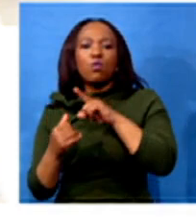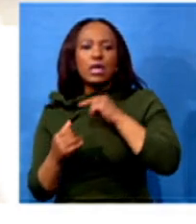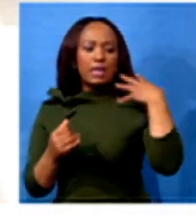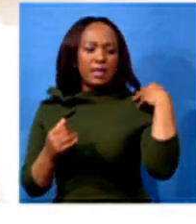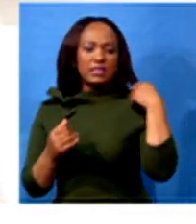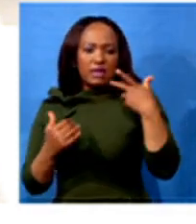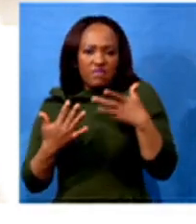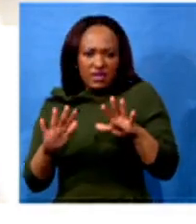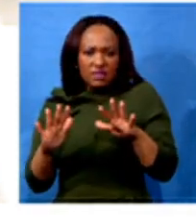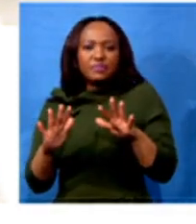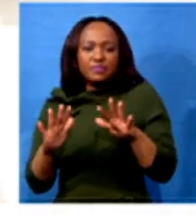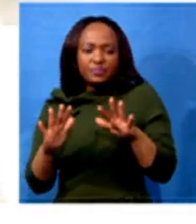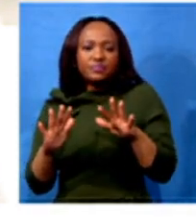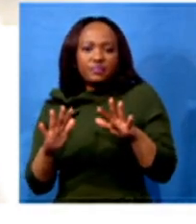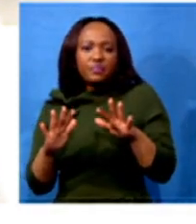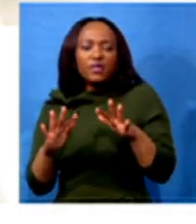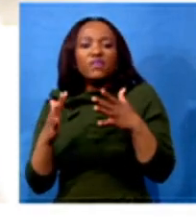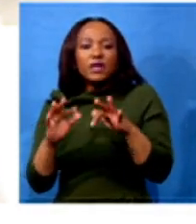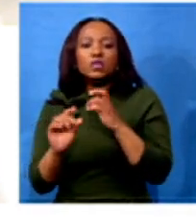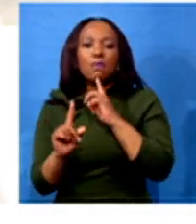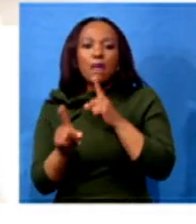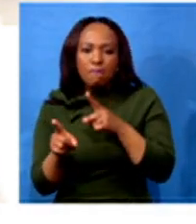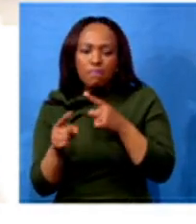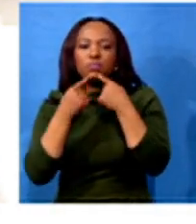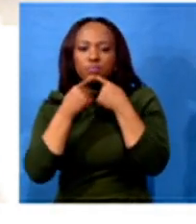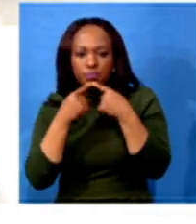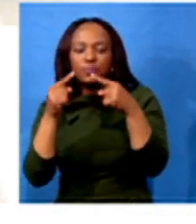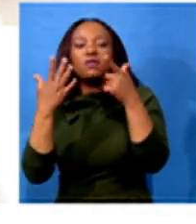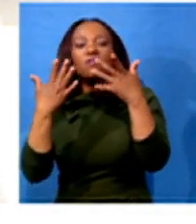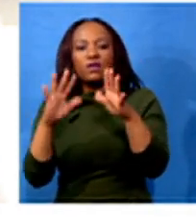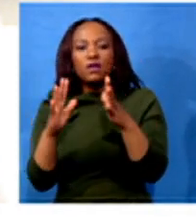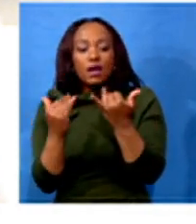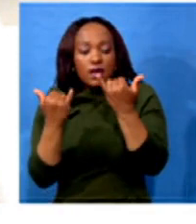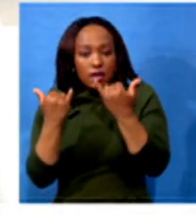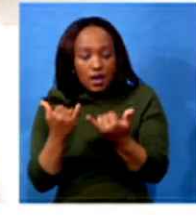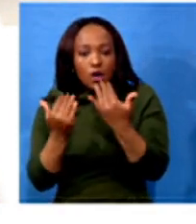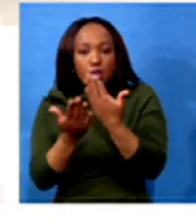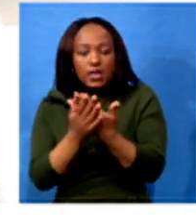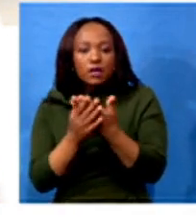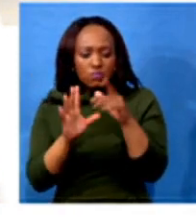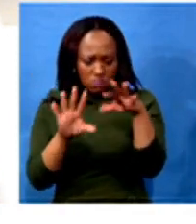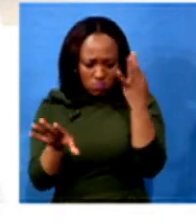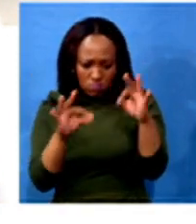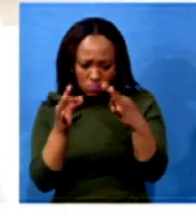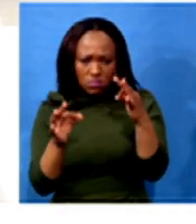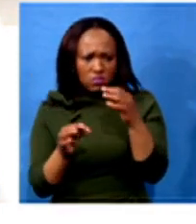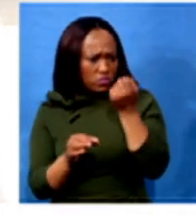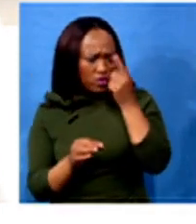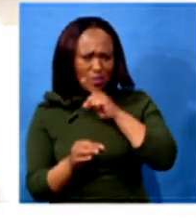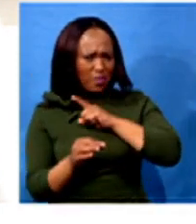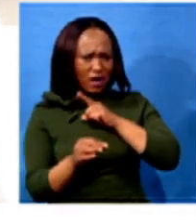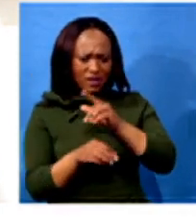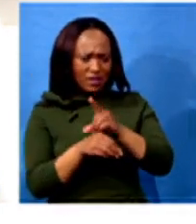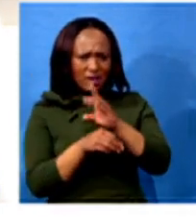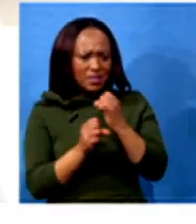actually done the directives, so that we can then be able to dig deeper to understand why are you still